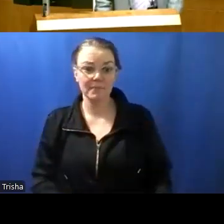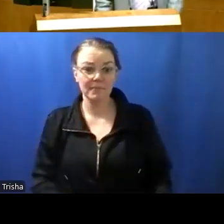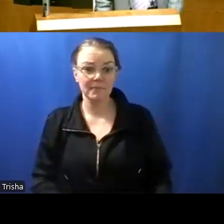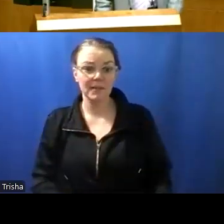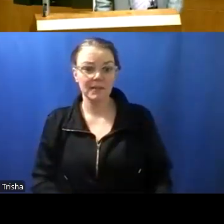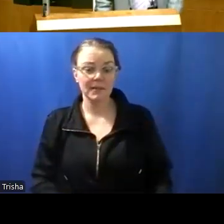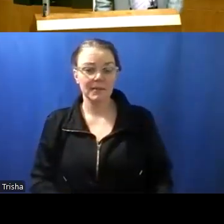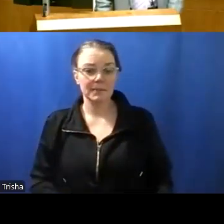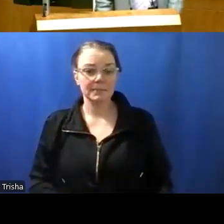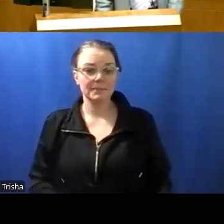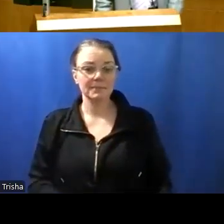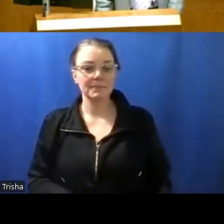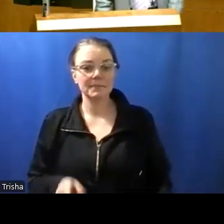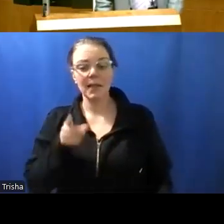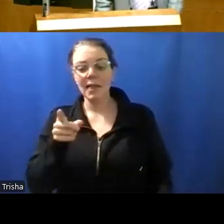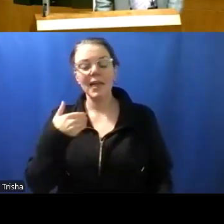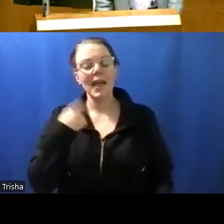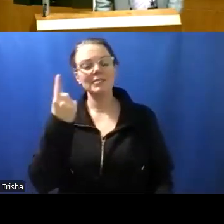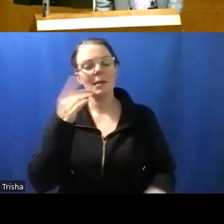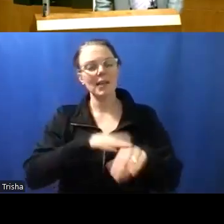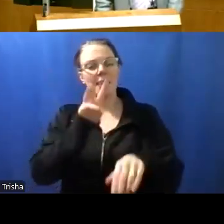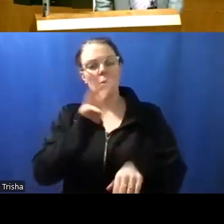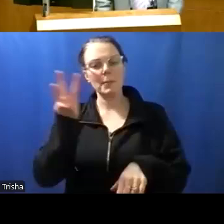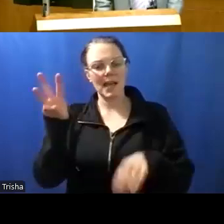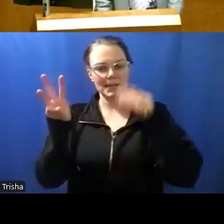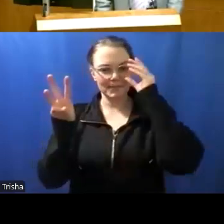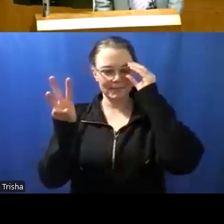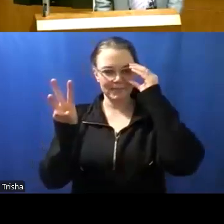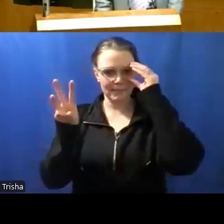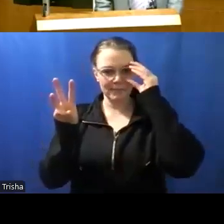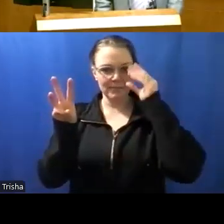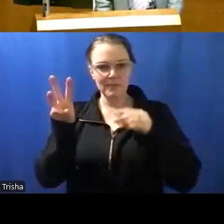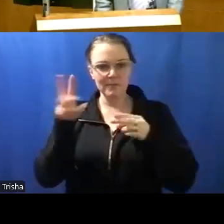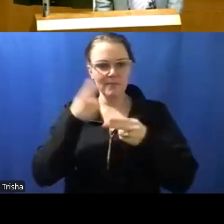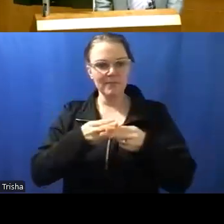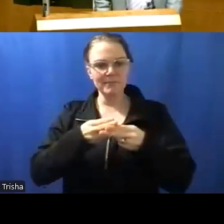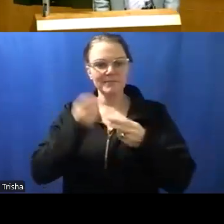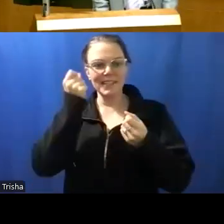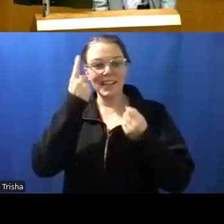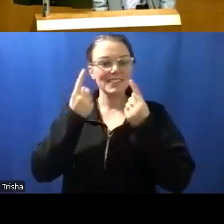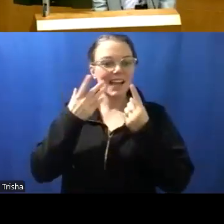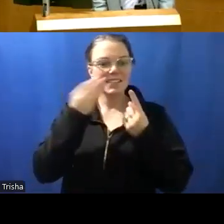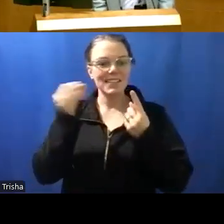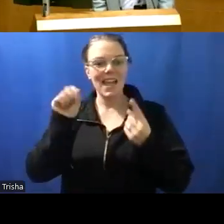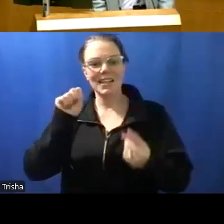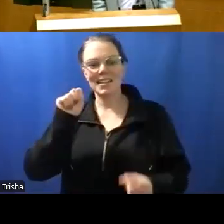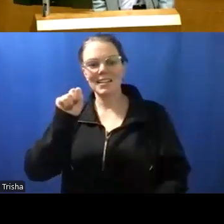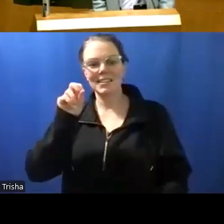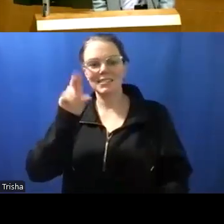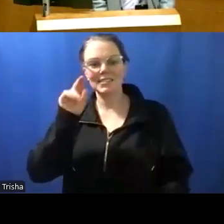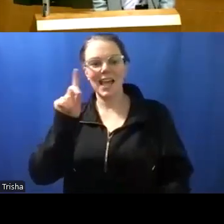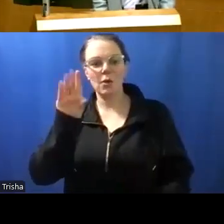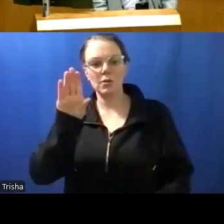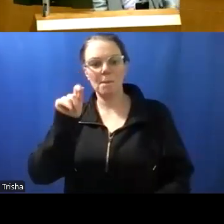They produce this thing on their website, same website, Insights and Sound Bites. And these are like 4 or